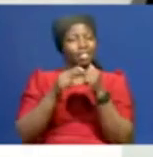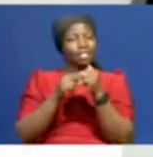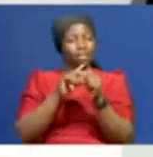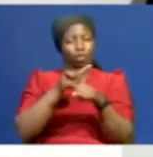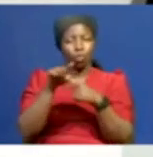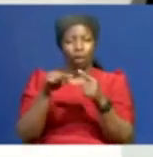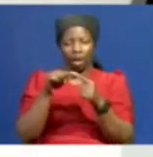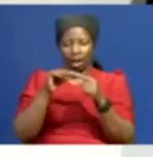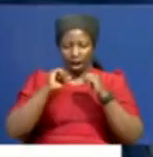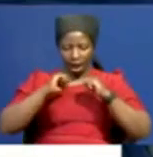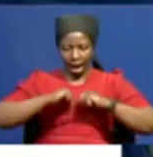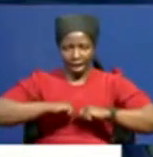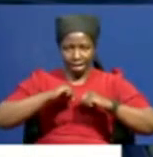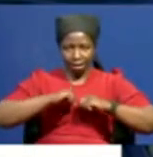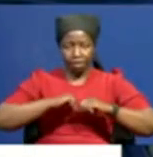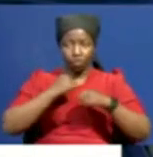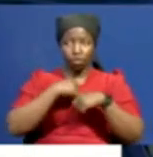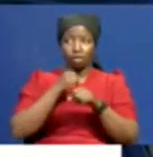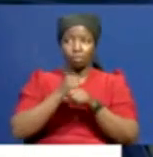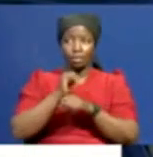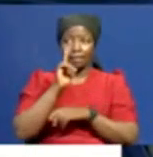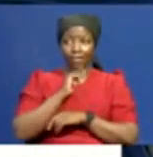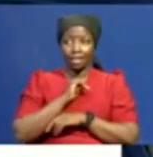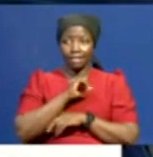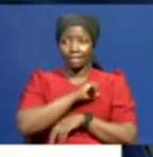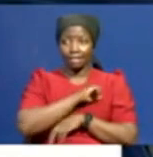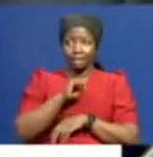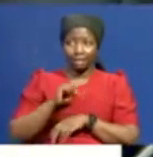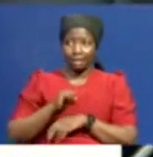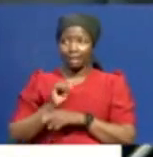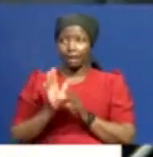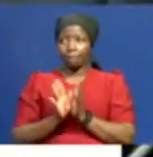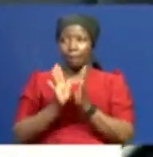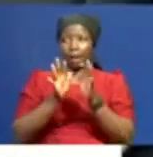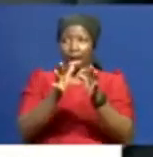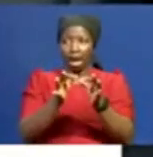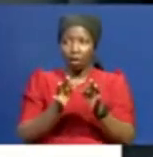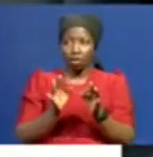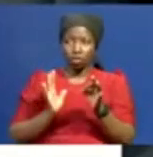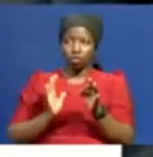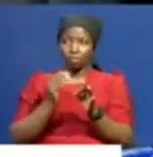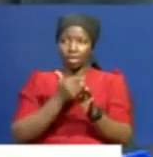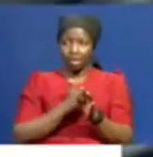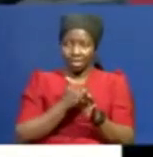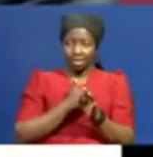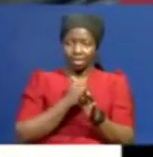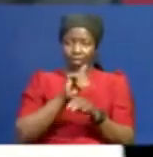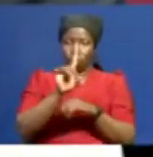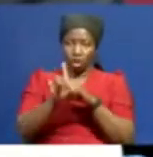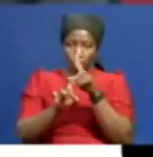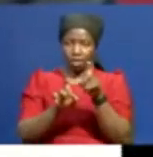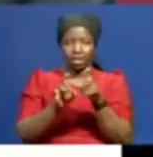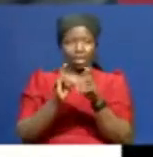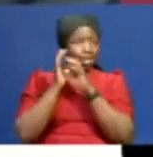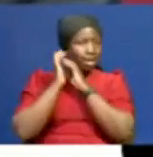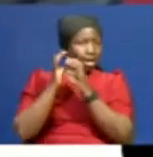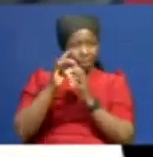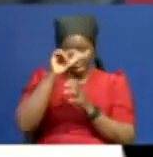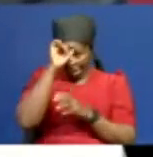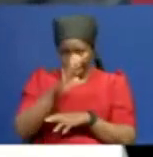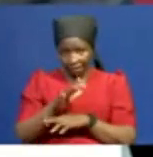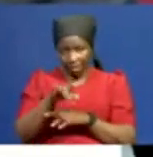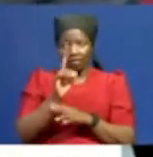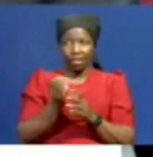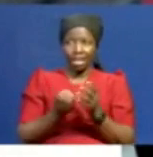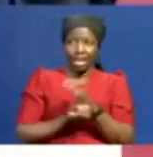made. Of the Senate County Public Accounts Committee, Kilifi Governor Gideon Mungare explained the